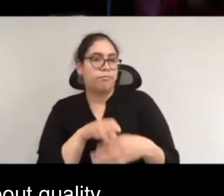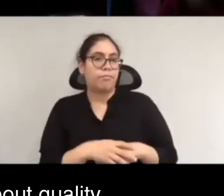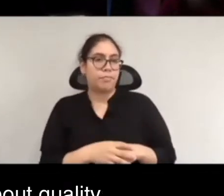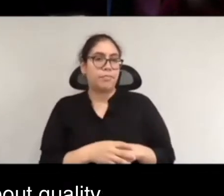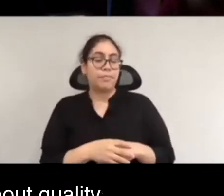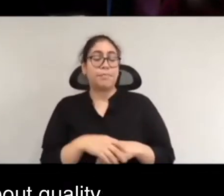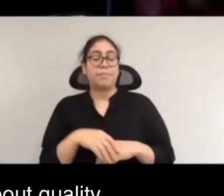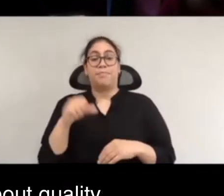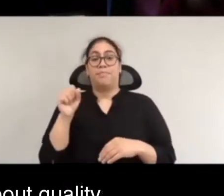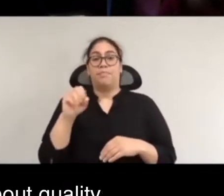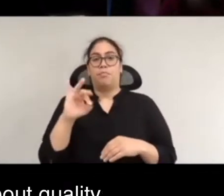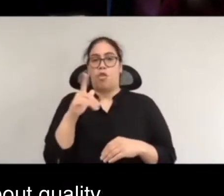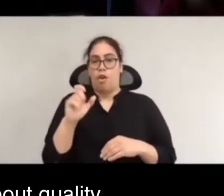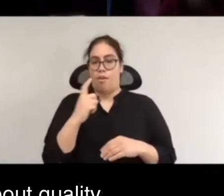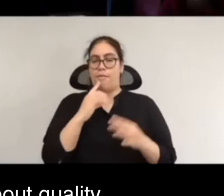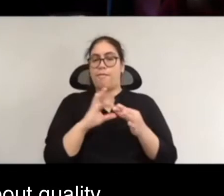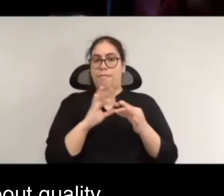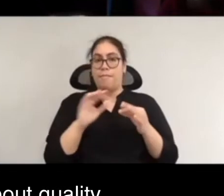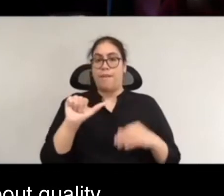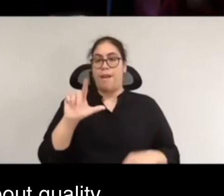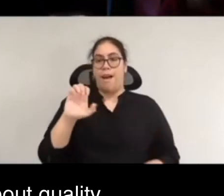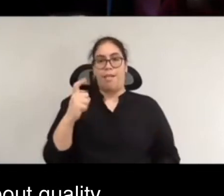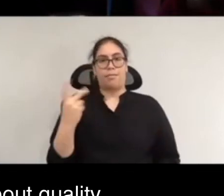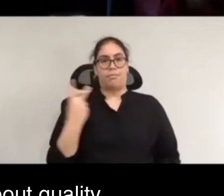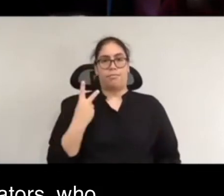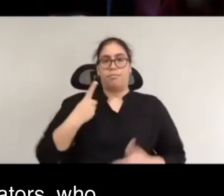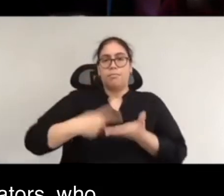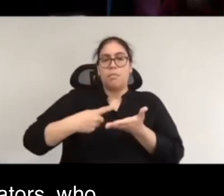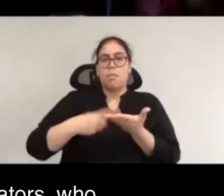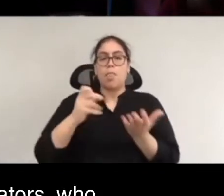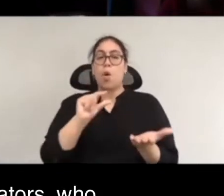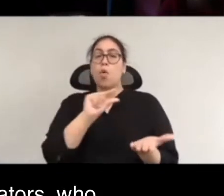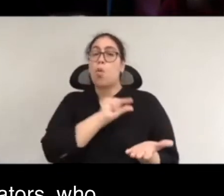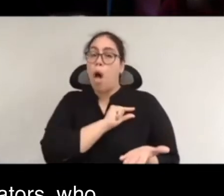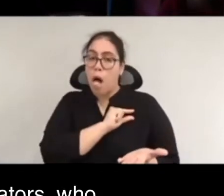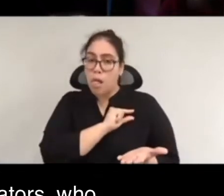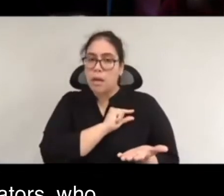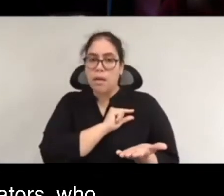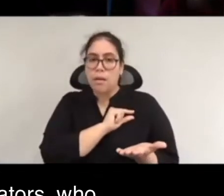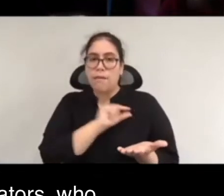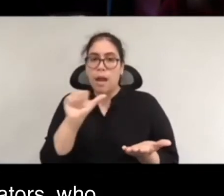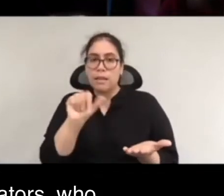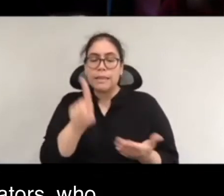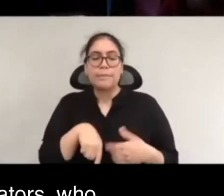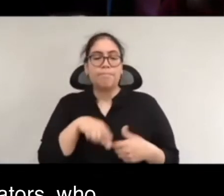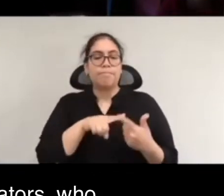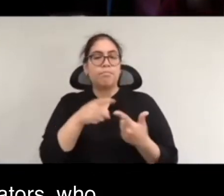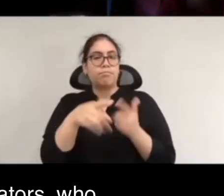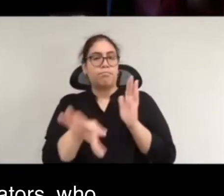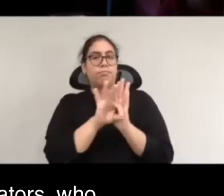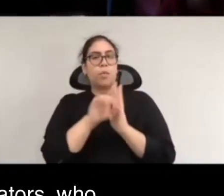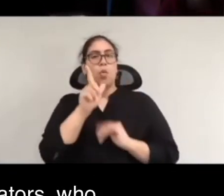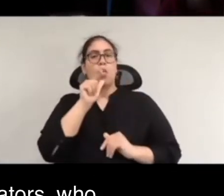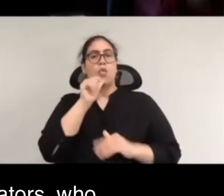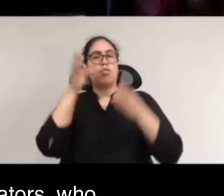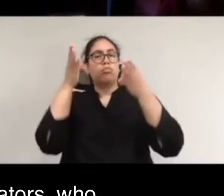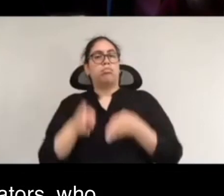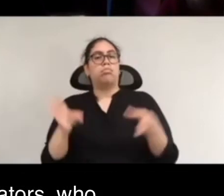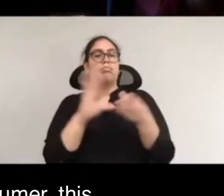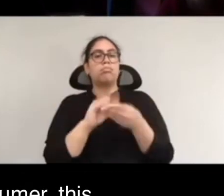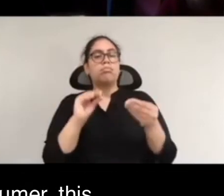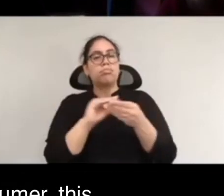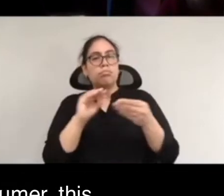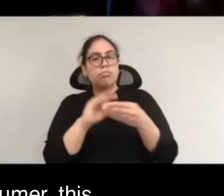myself, we've talked about quality of audio description, casting of narrators, who and what he resonates